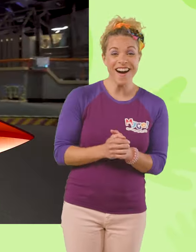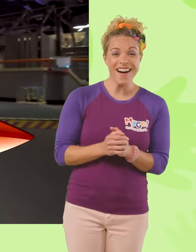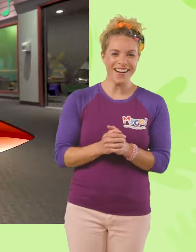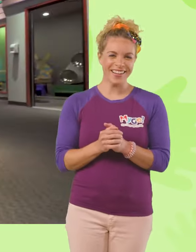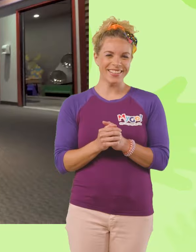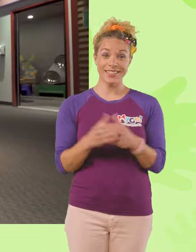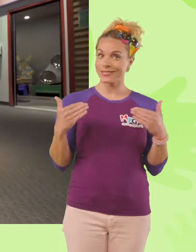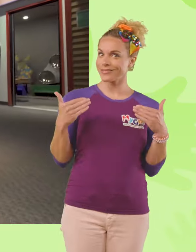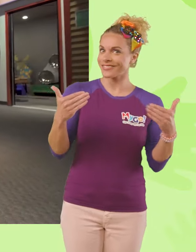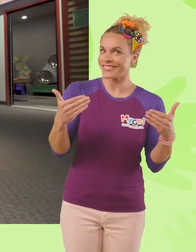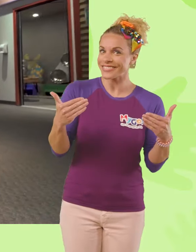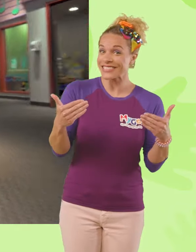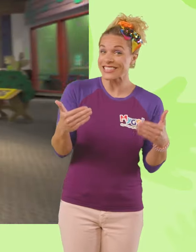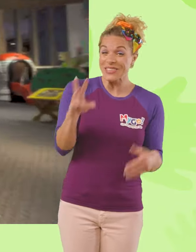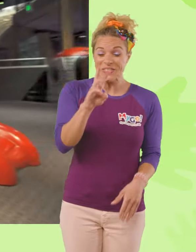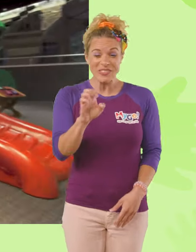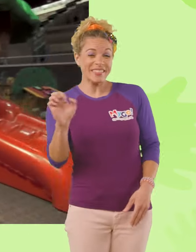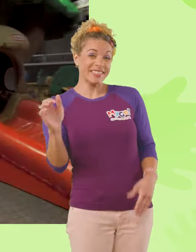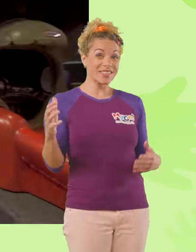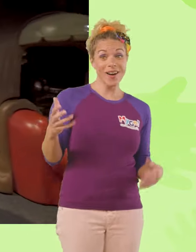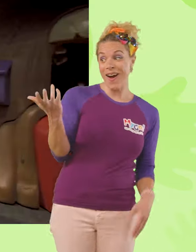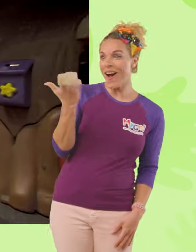rights. Here we go. Whee!